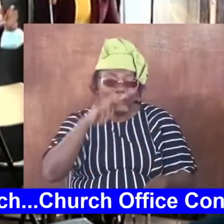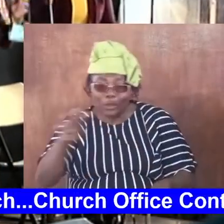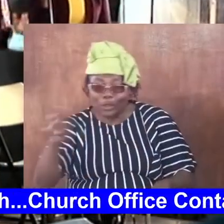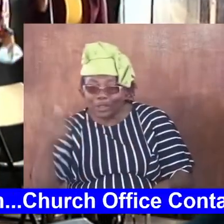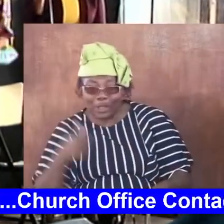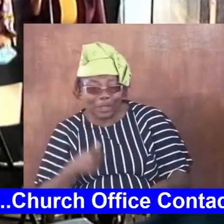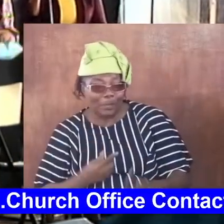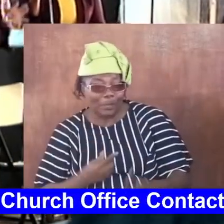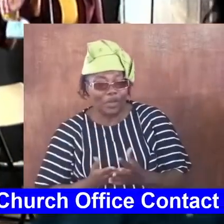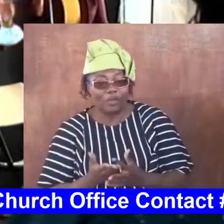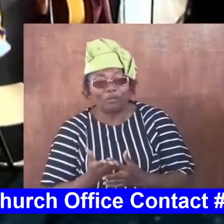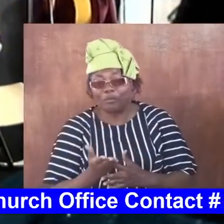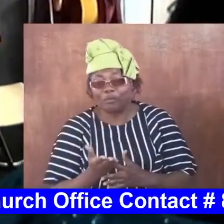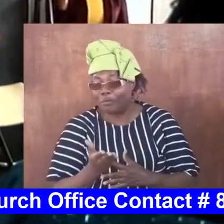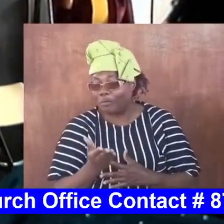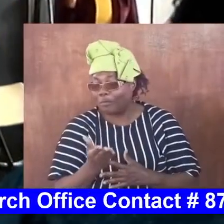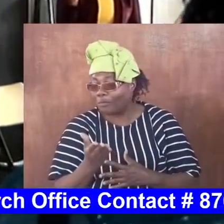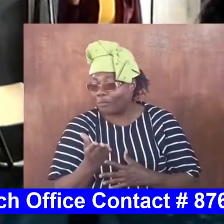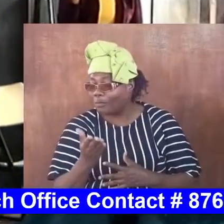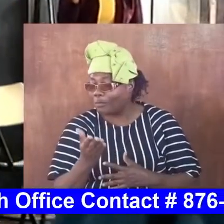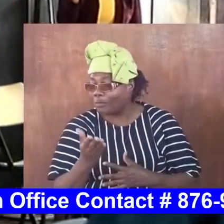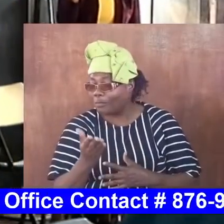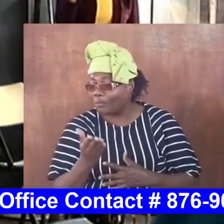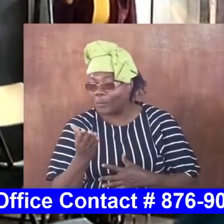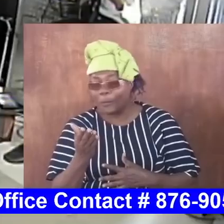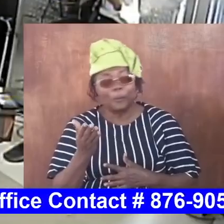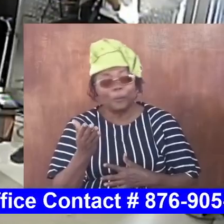Lord to see me